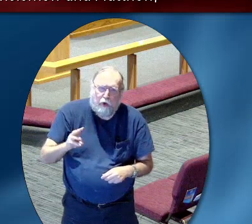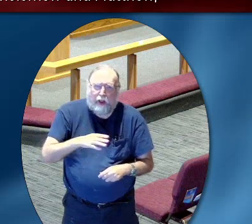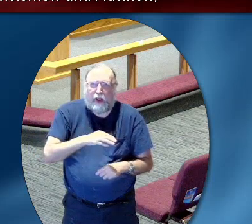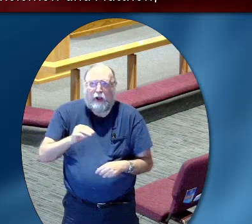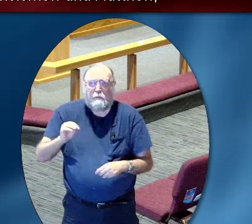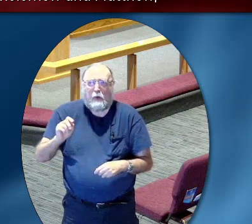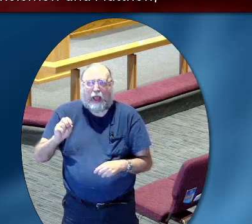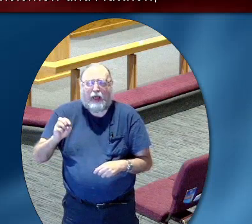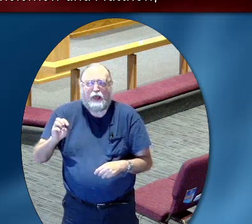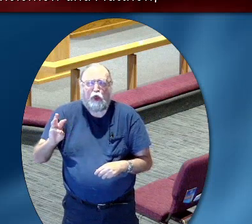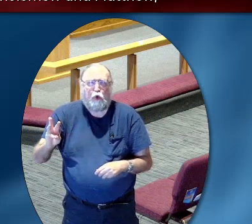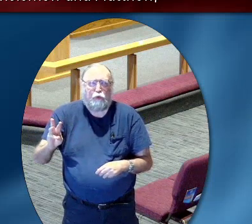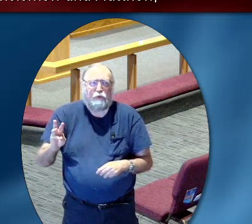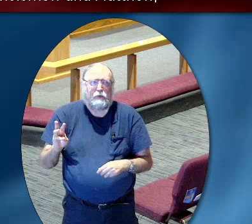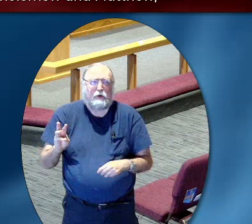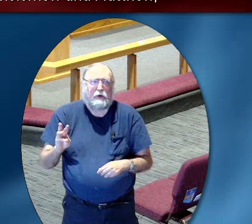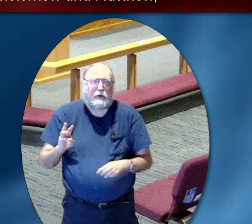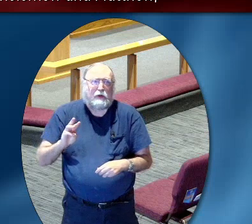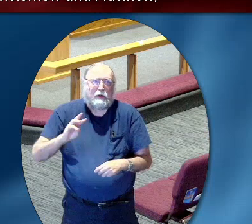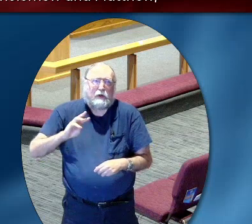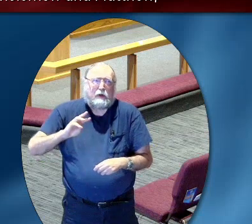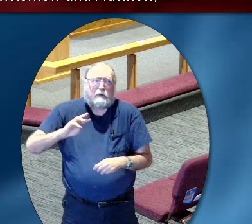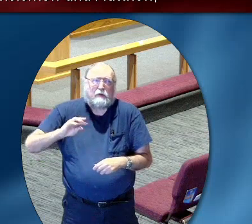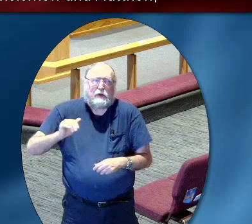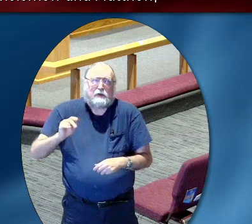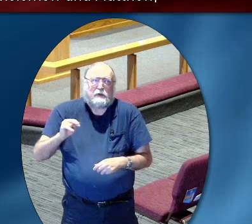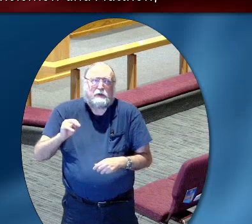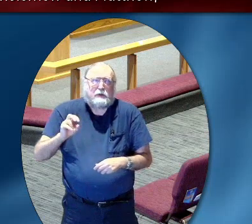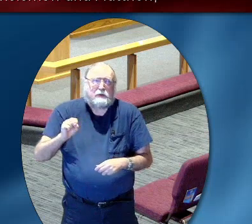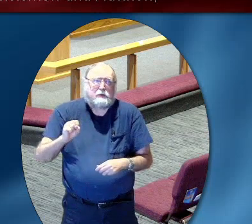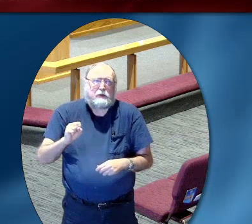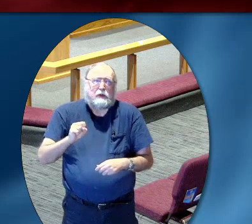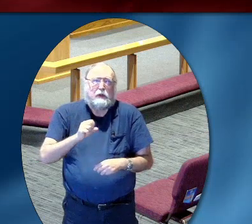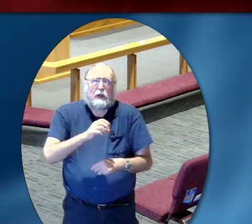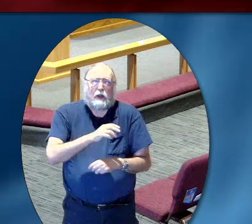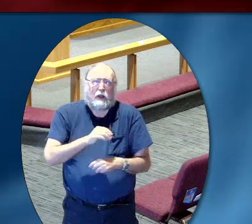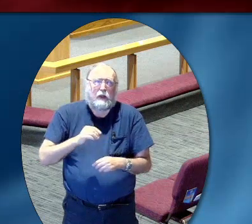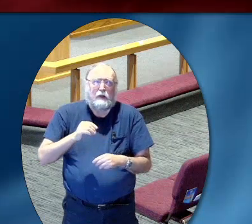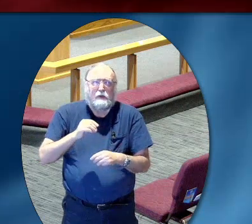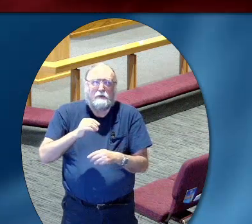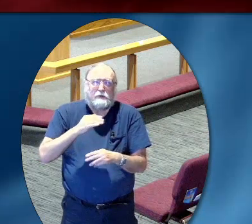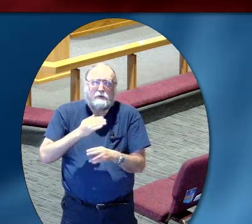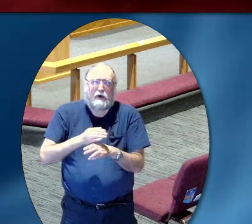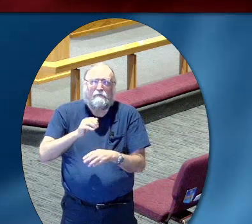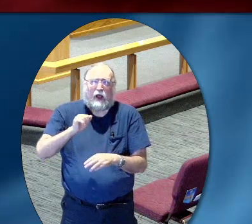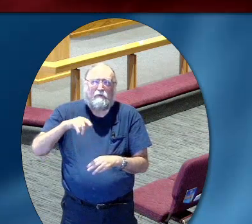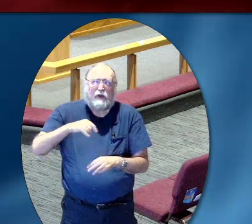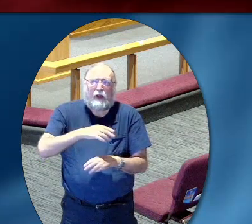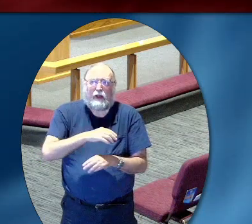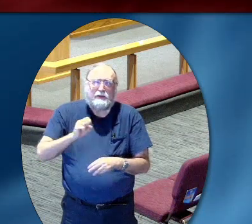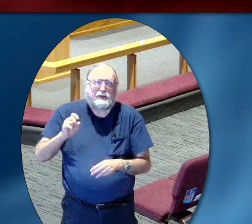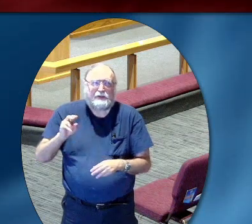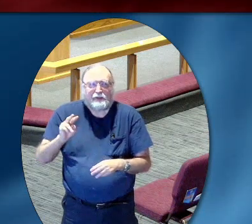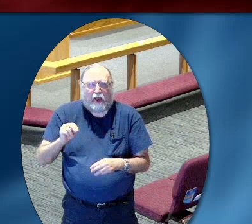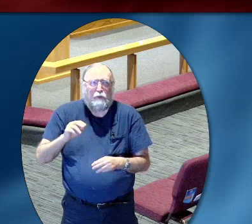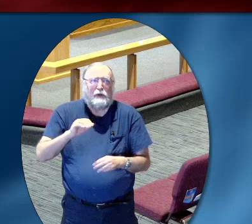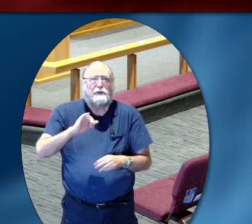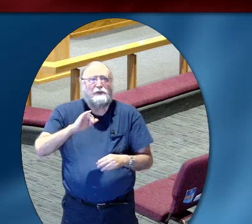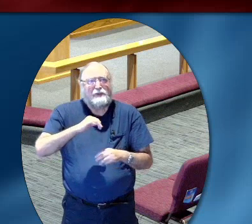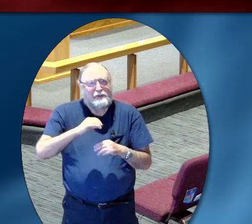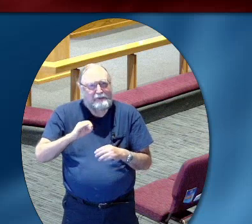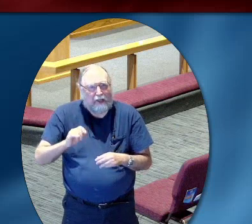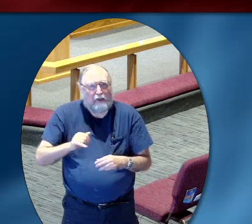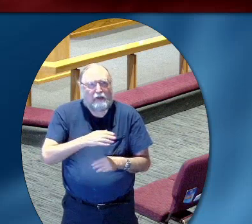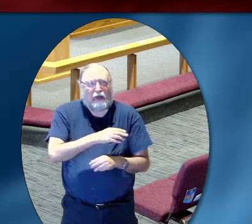and Matthew, James and the son of Alphaeus, and Simon the Zealot, and Judas, the son